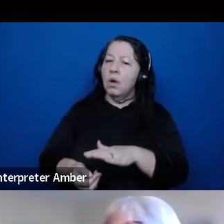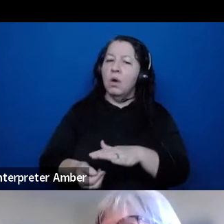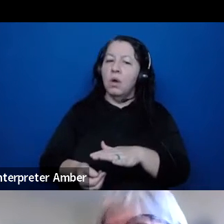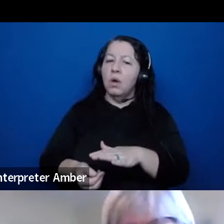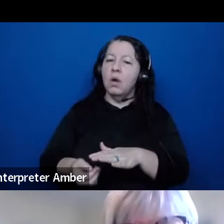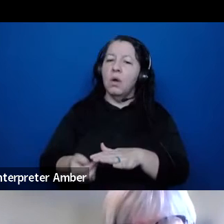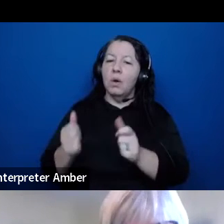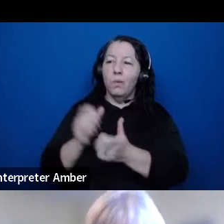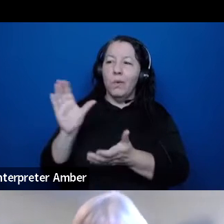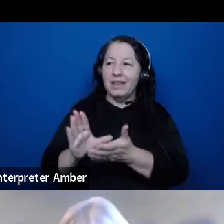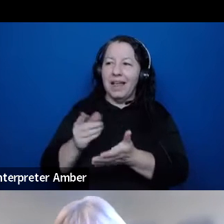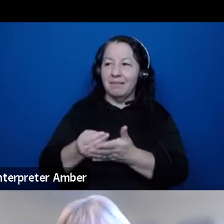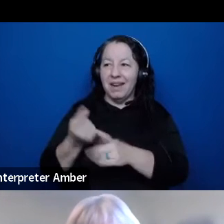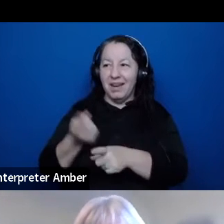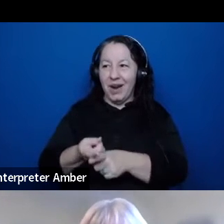money.